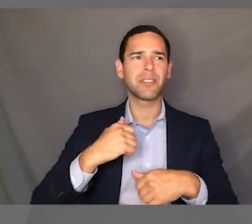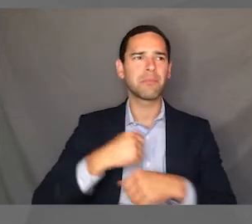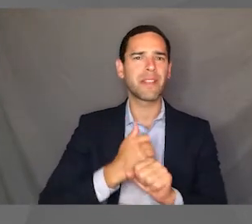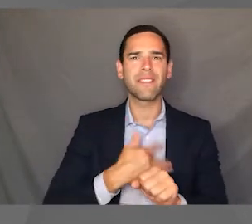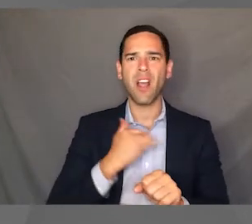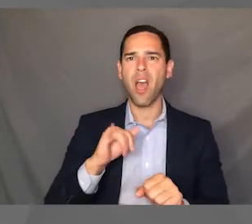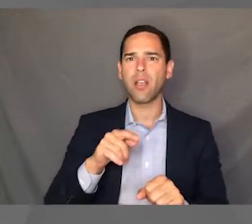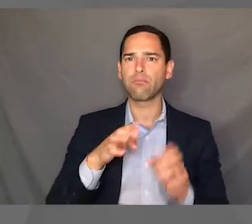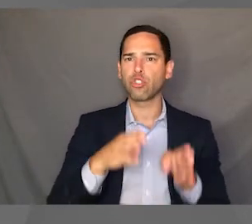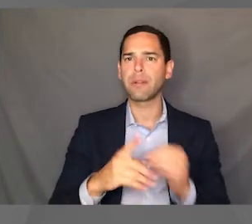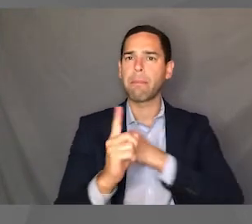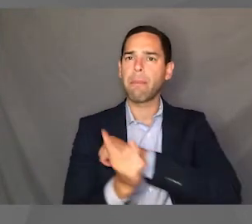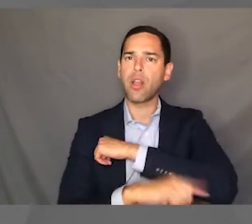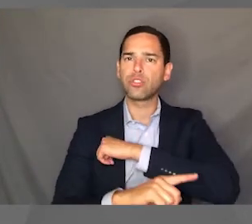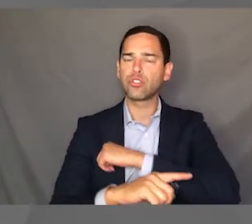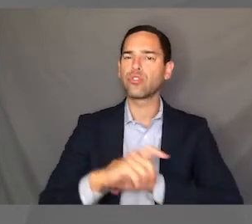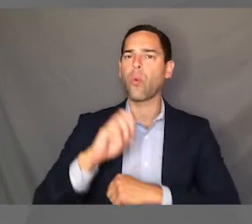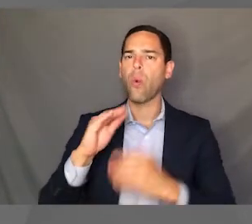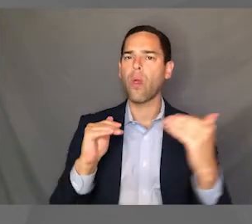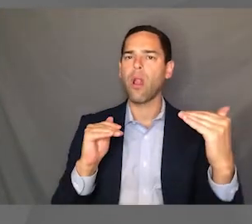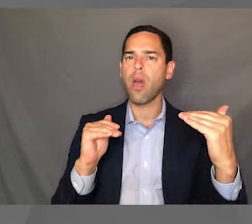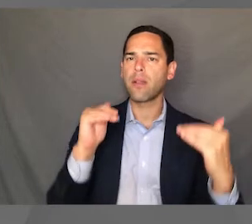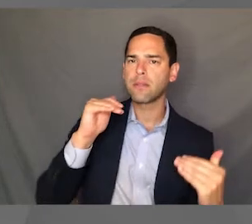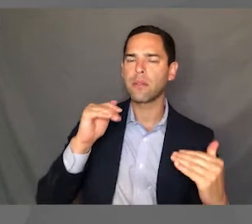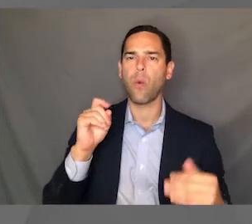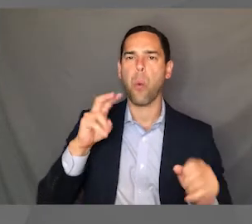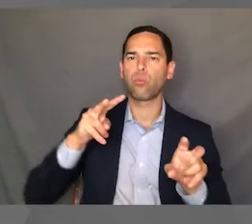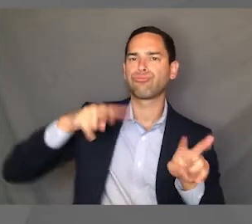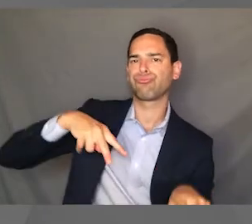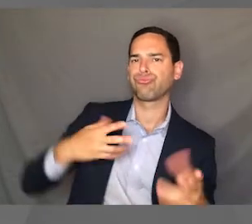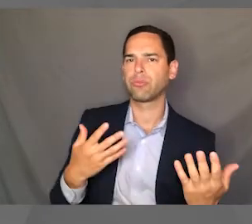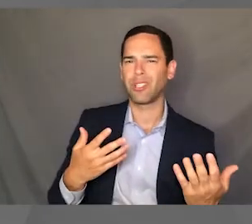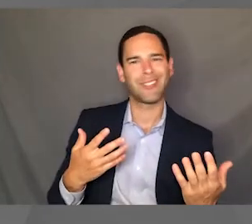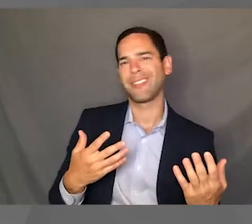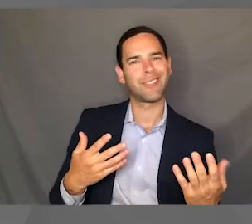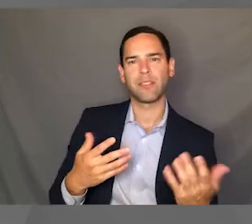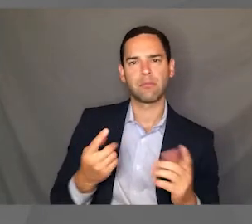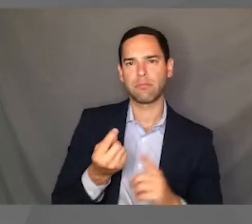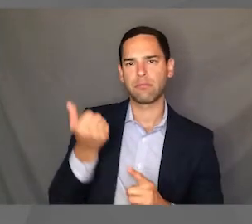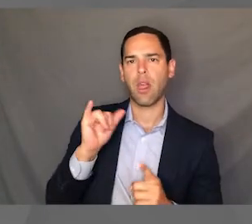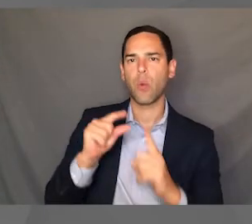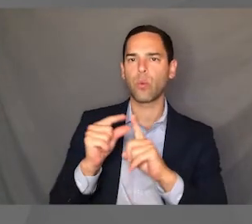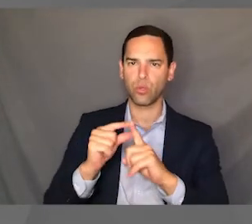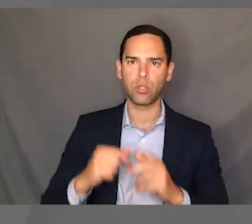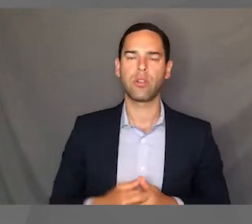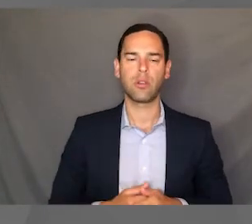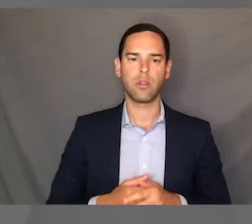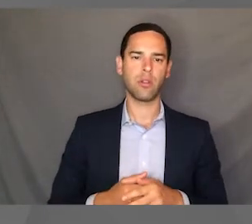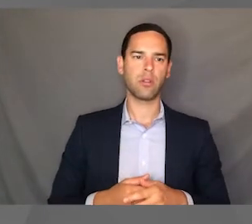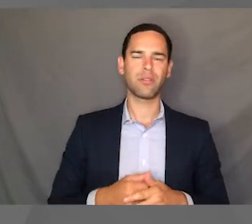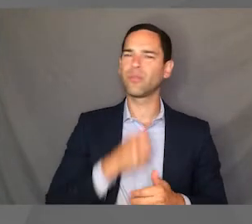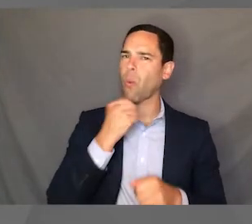or less than, or having a step down position. So you want to make sure that you don't use